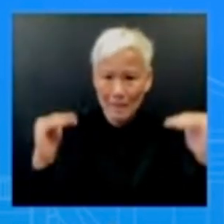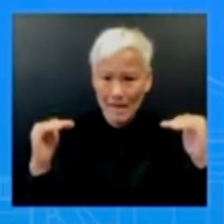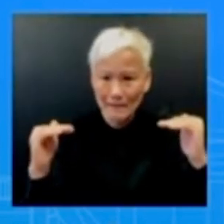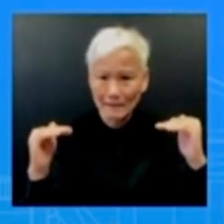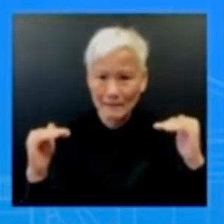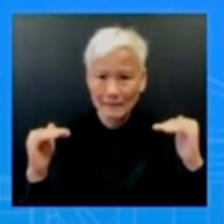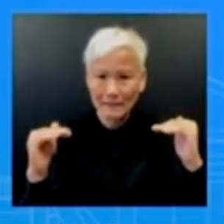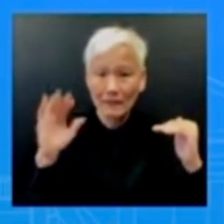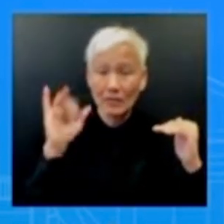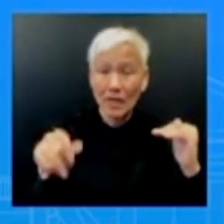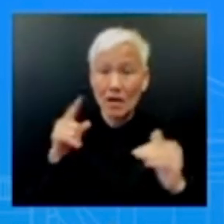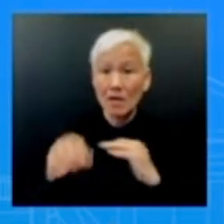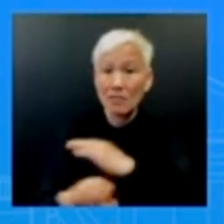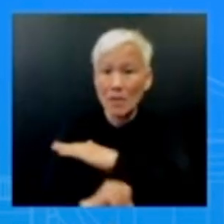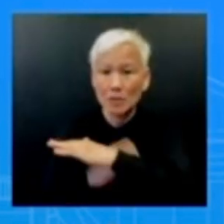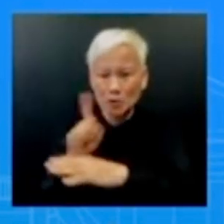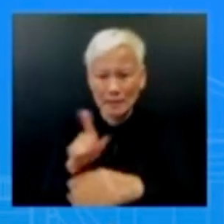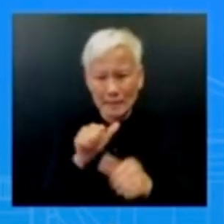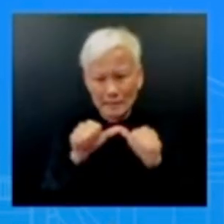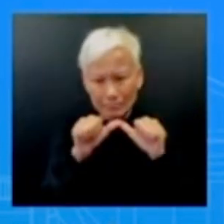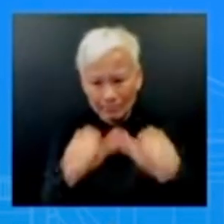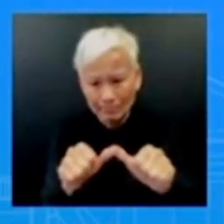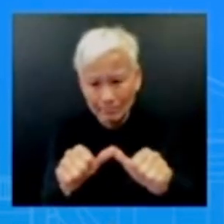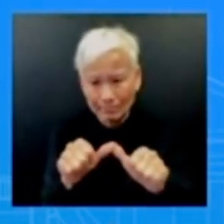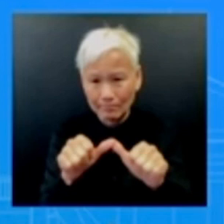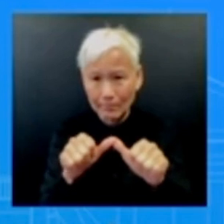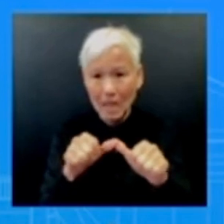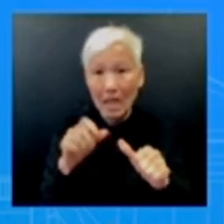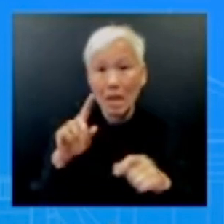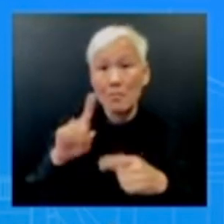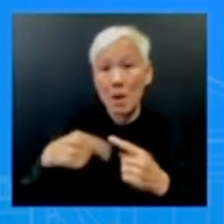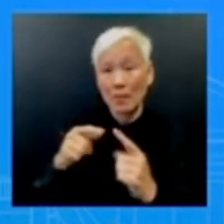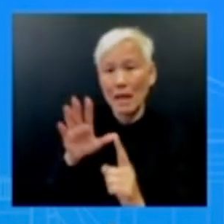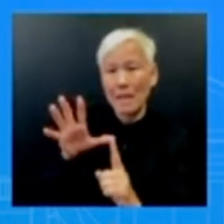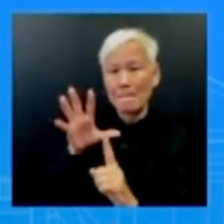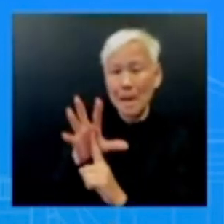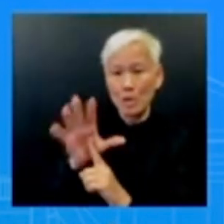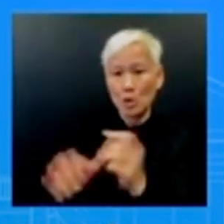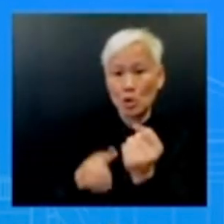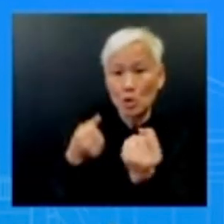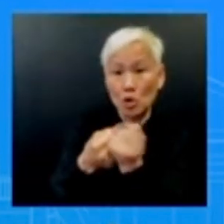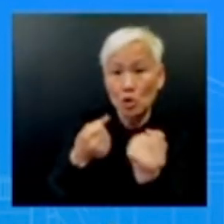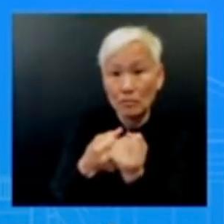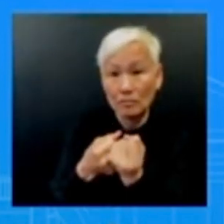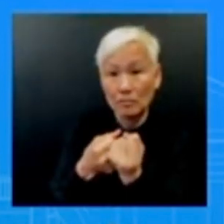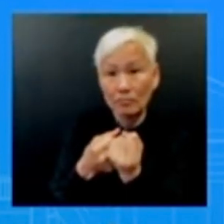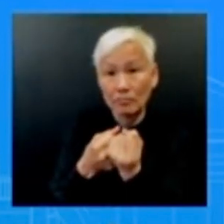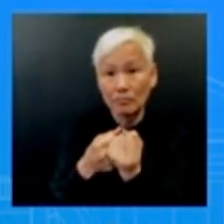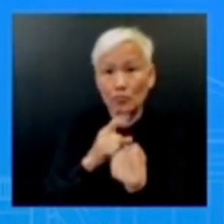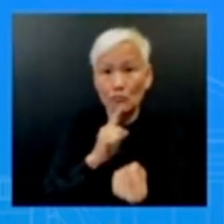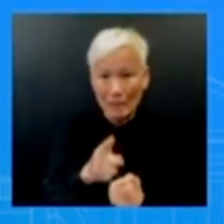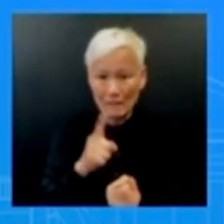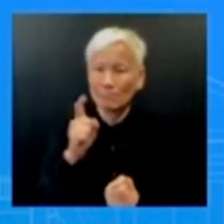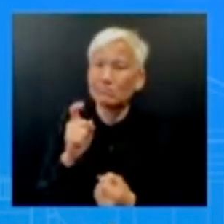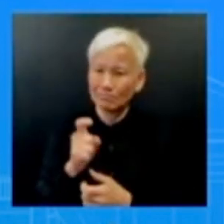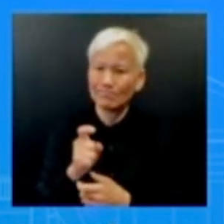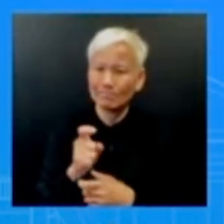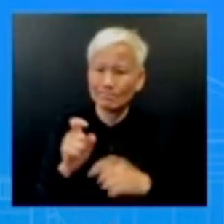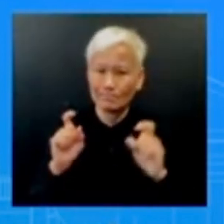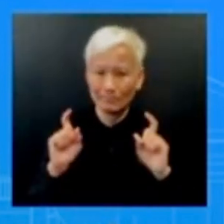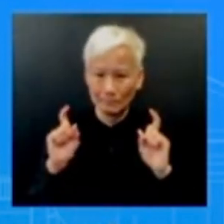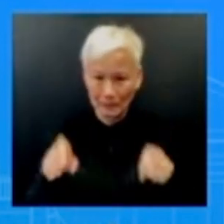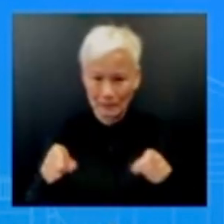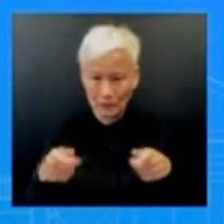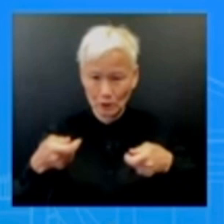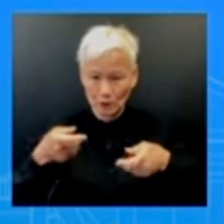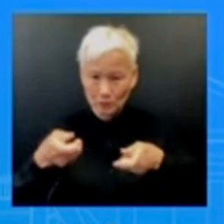possible base of popular support. He offered his support for efforts underway to forge a compromise on proposed judicial reforms consistent with those